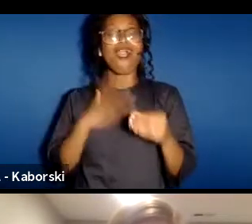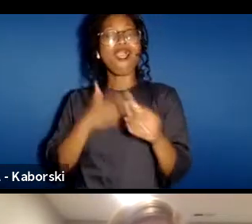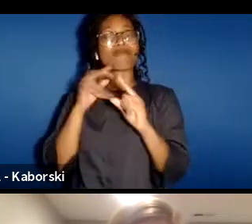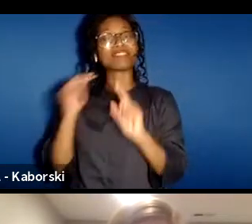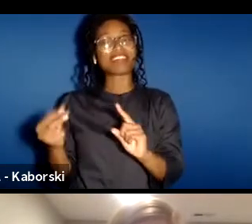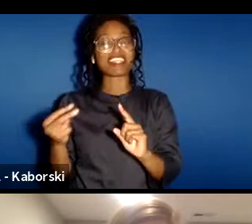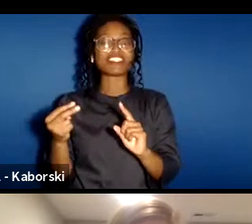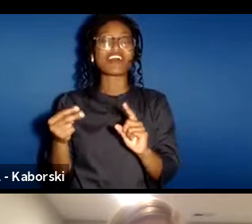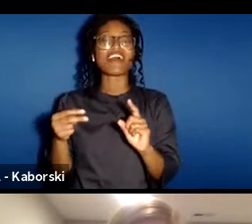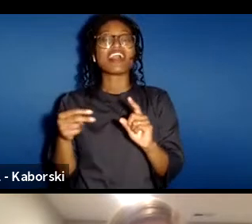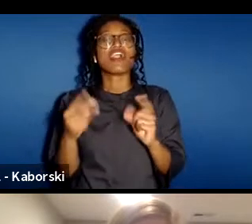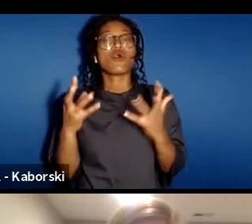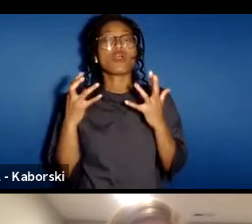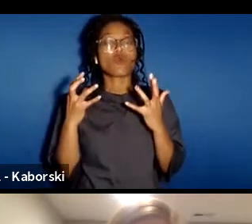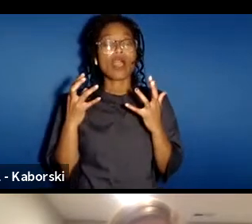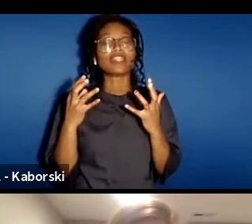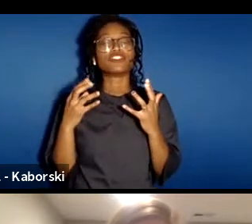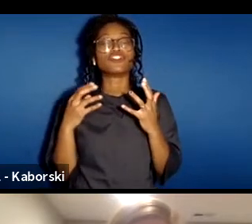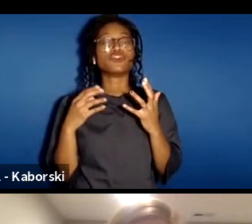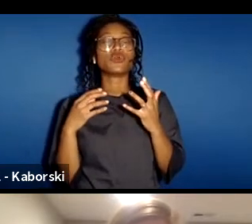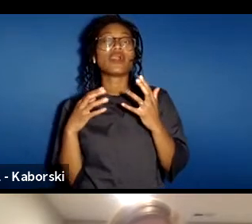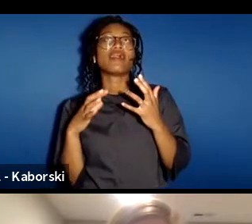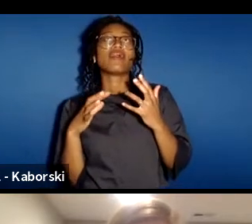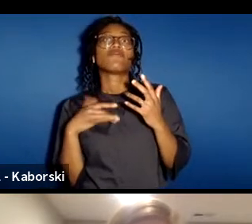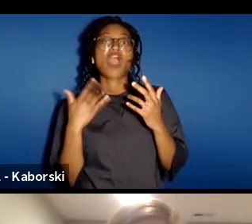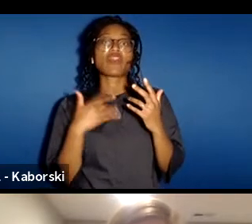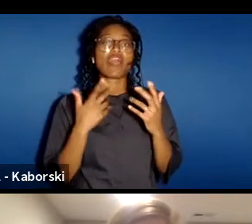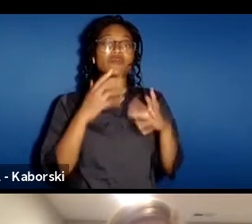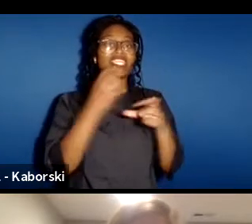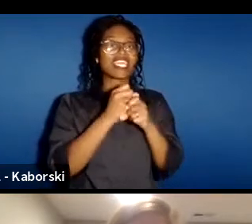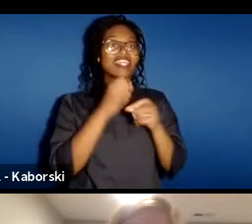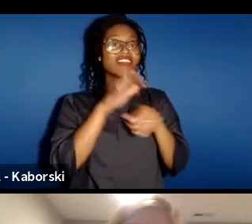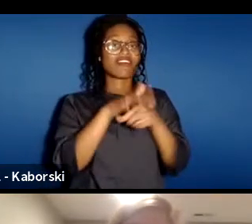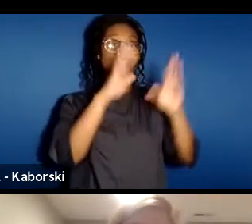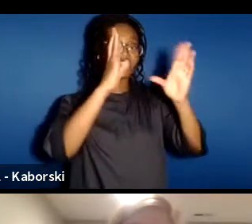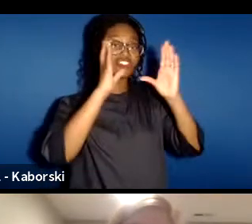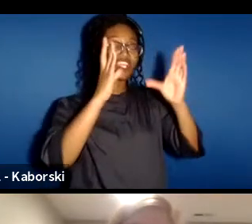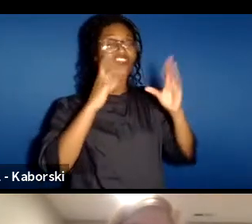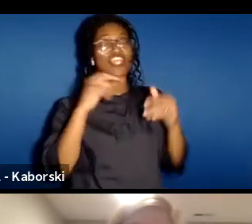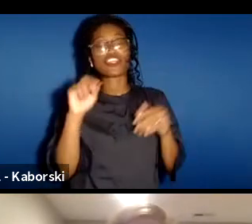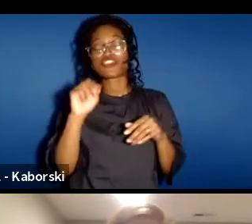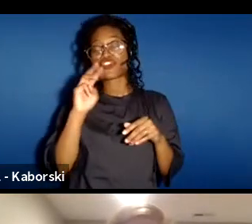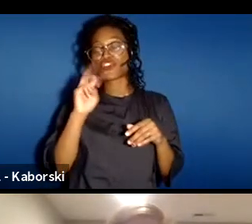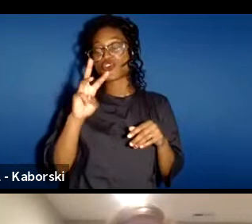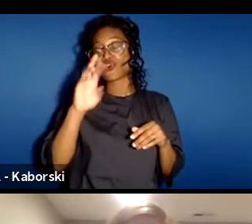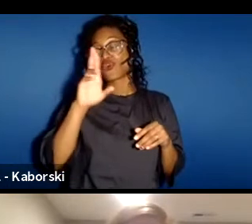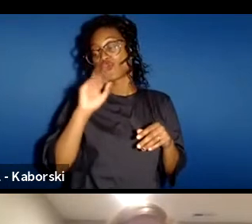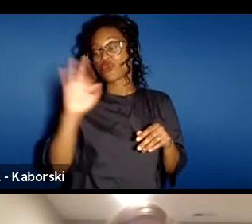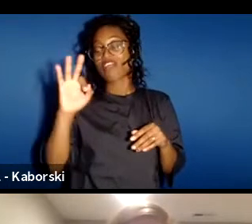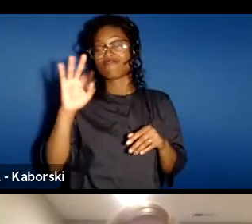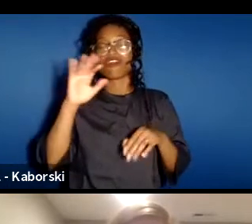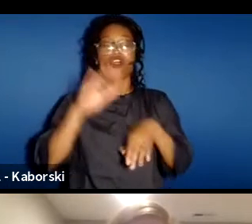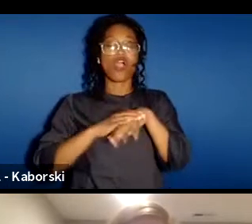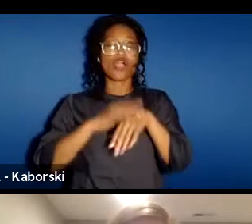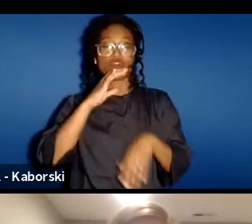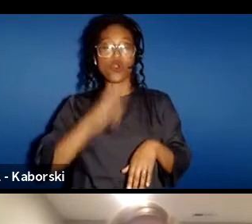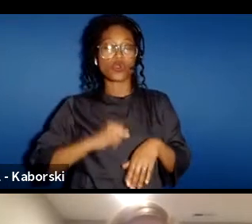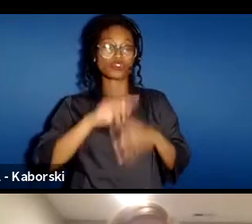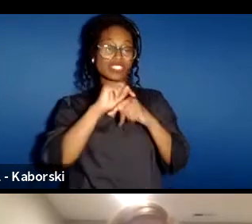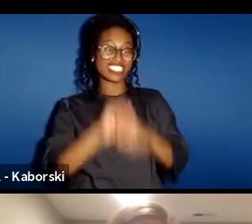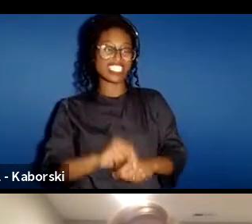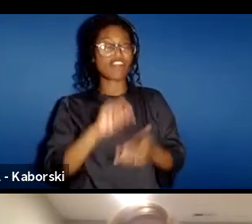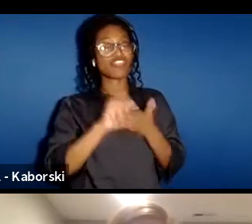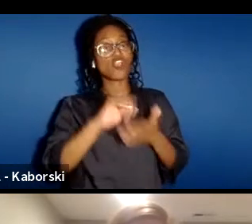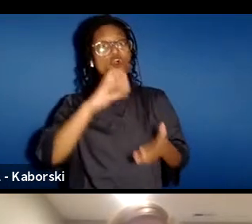the tension implicit in what we wanted to do in this slogan we have, being a new riff on an old tradition. So there are old elements existing